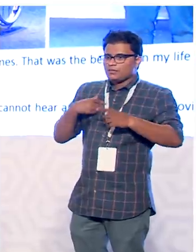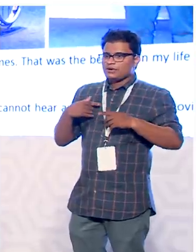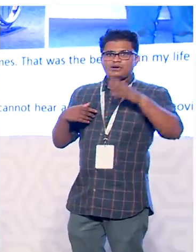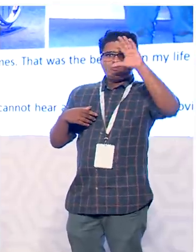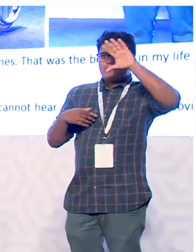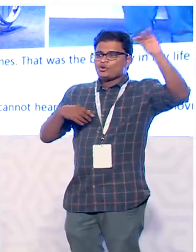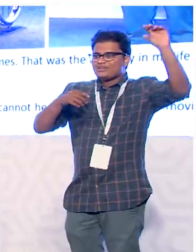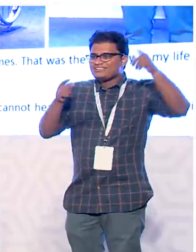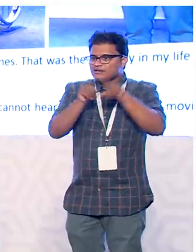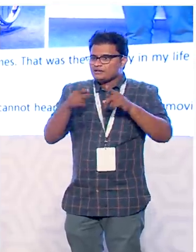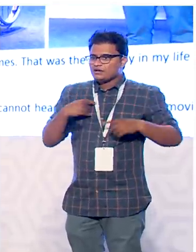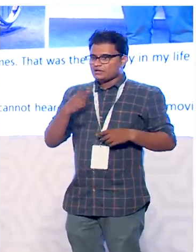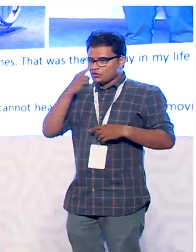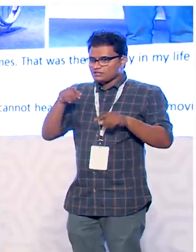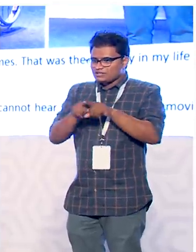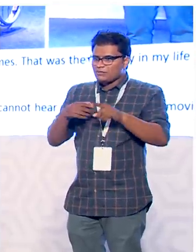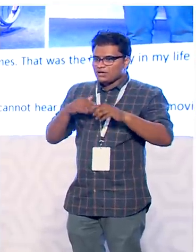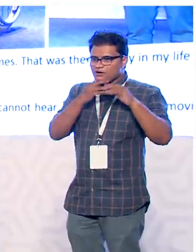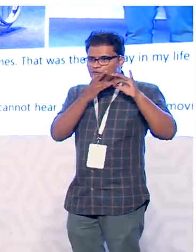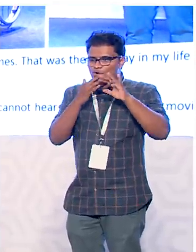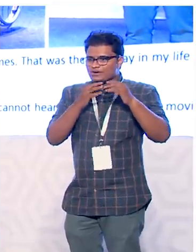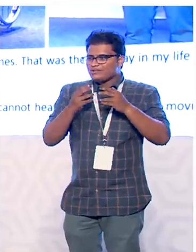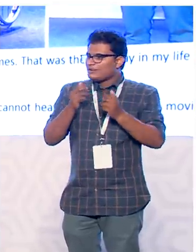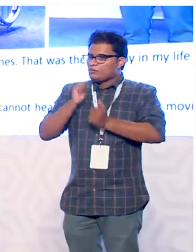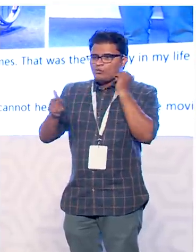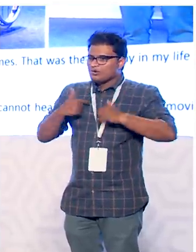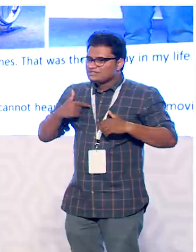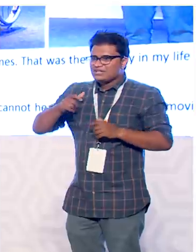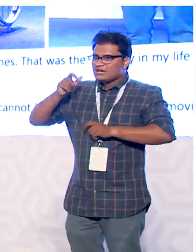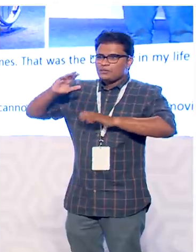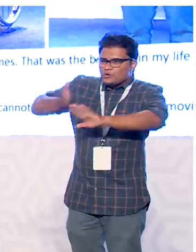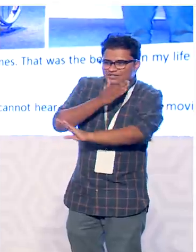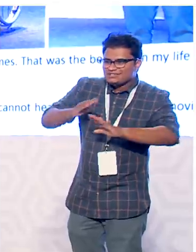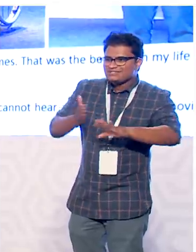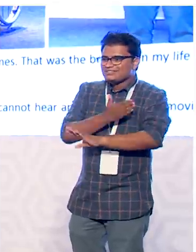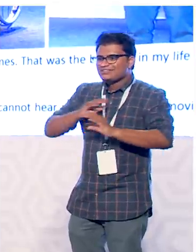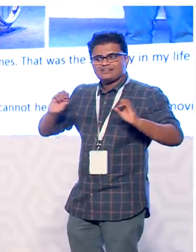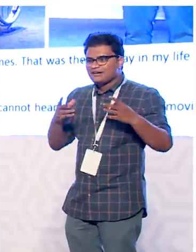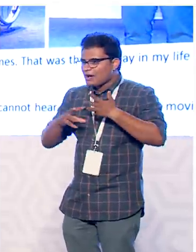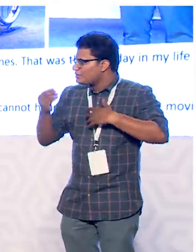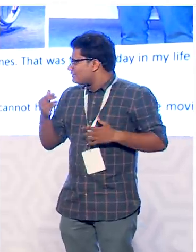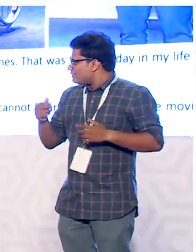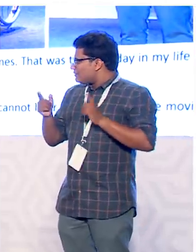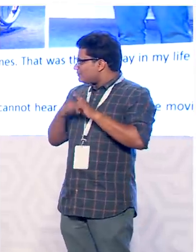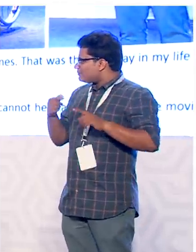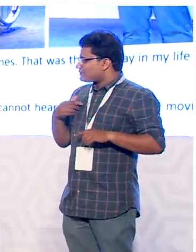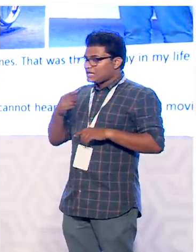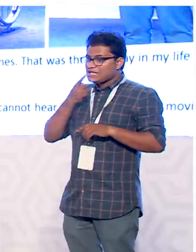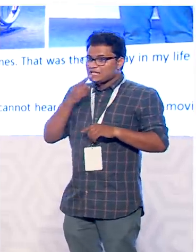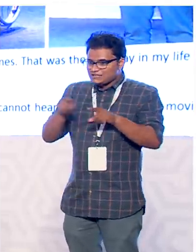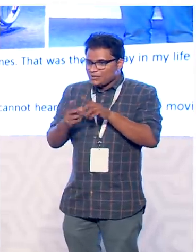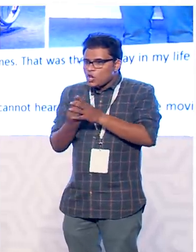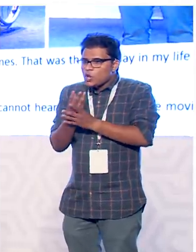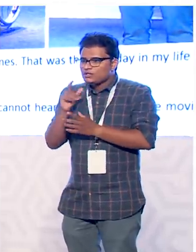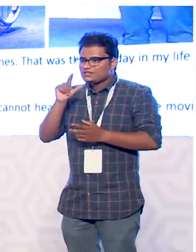nose is the flute from which the most divine music comes out, and his lips are like lotus. You